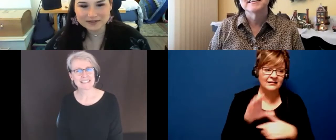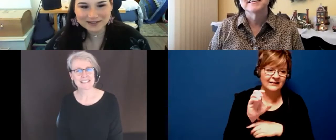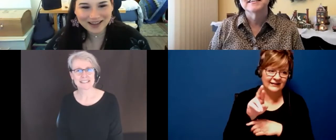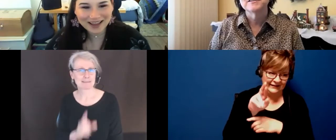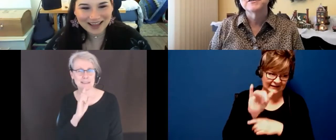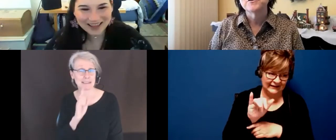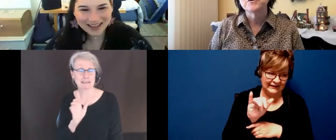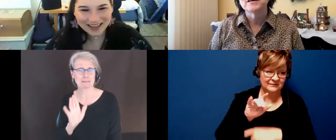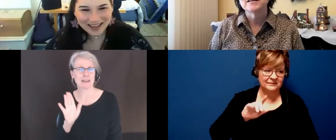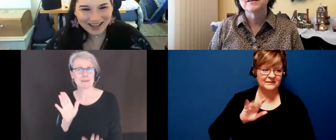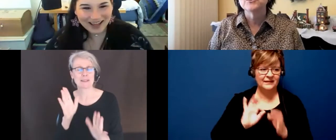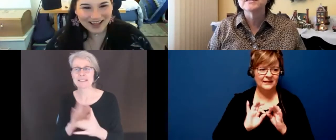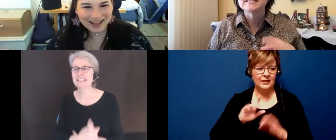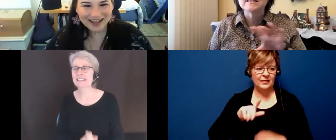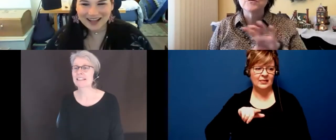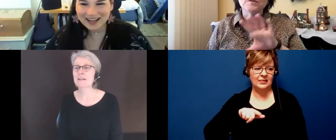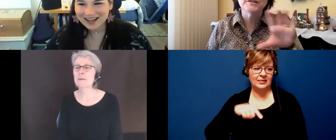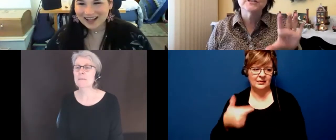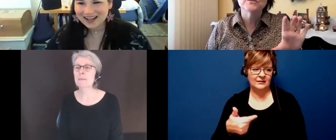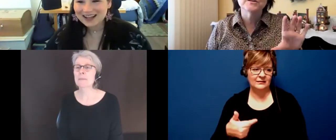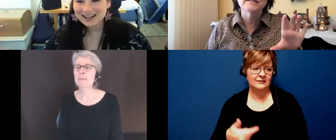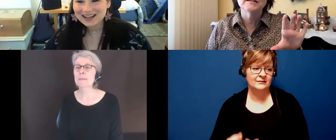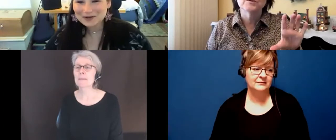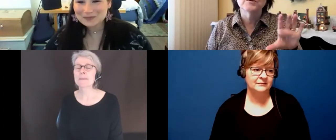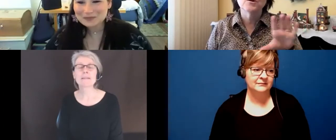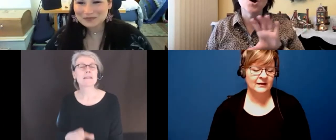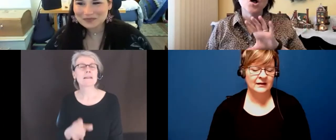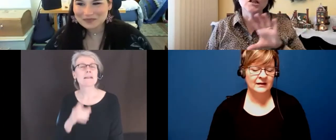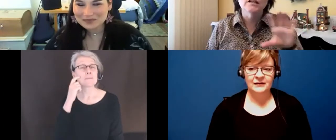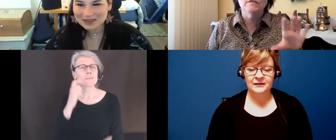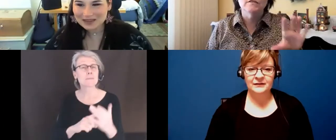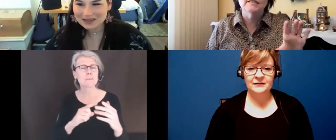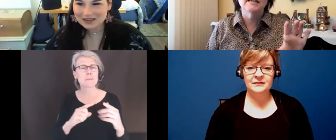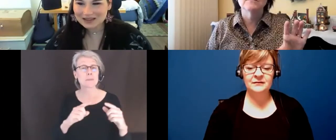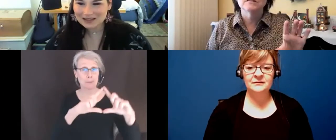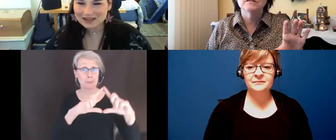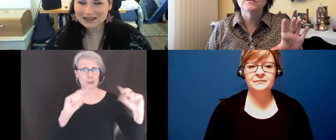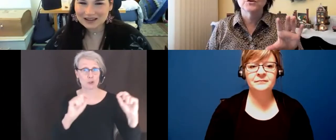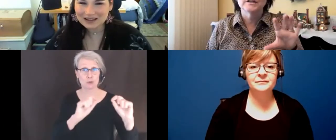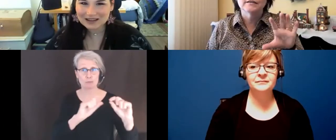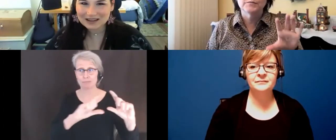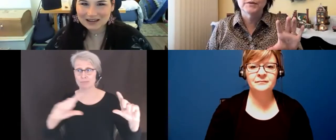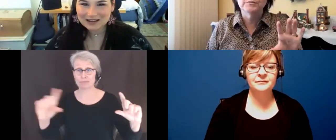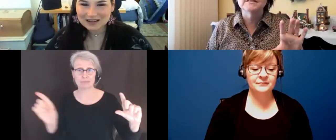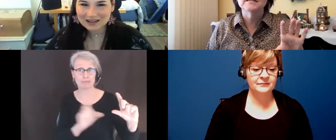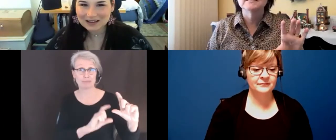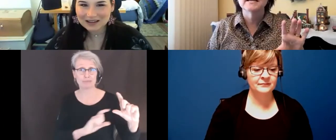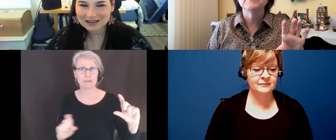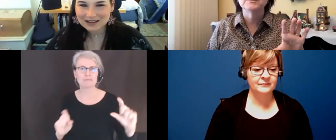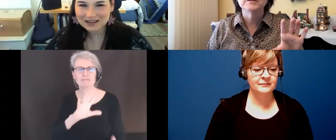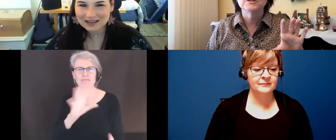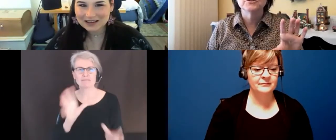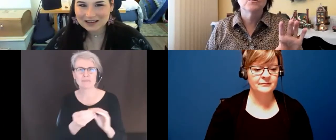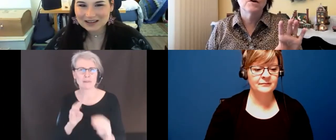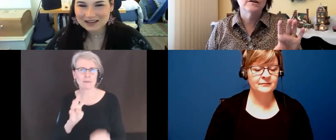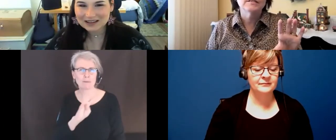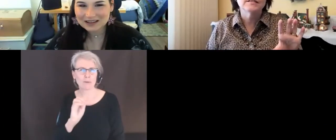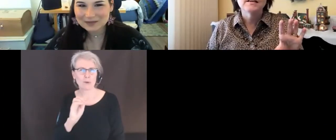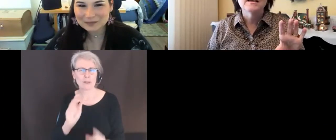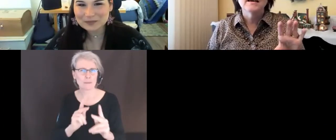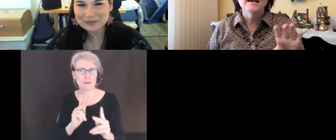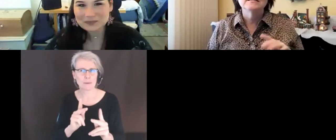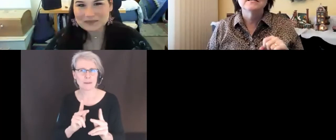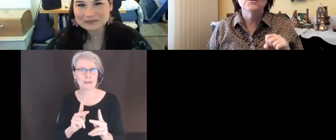fabulous. Well, you could see the one picture in there when we're all of us together. There's 40 some people, as I said, between the two